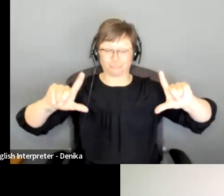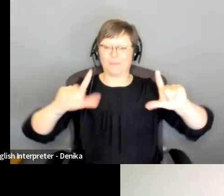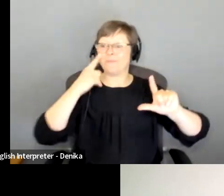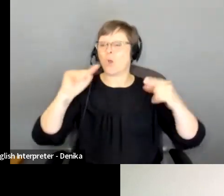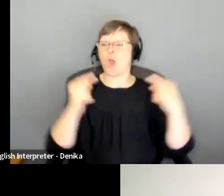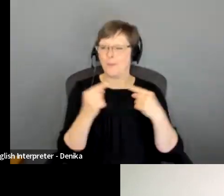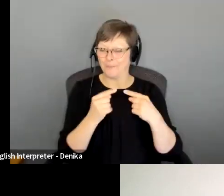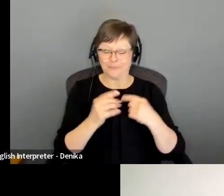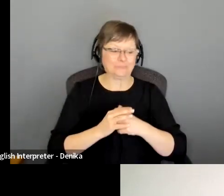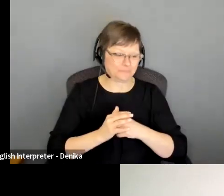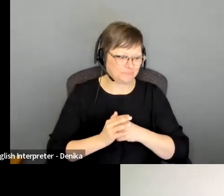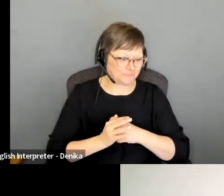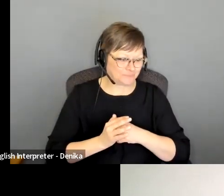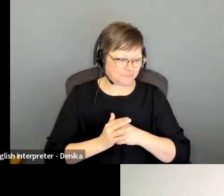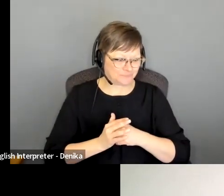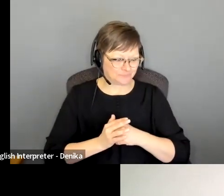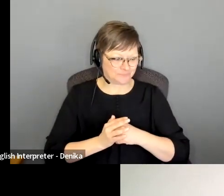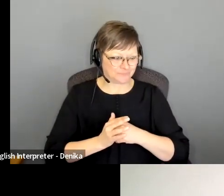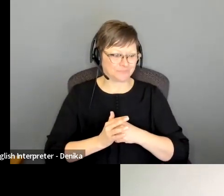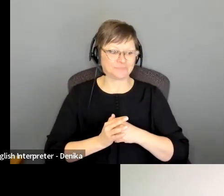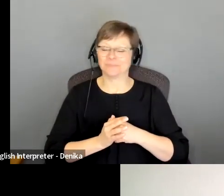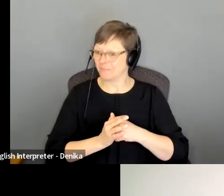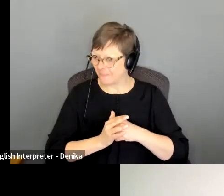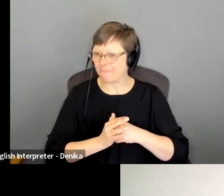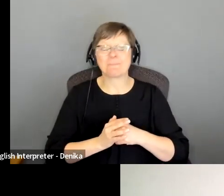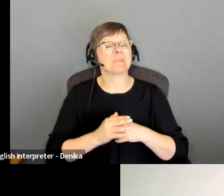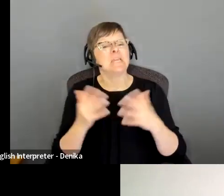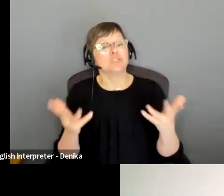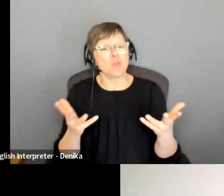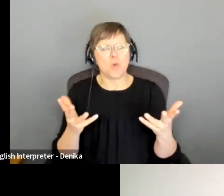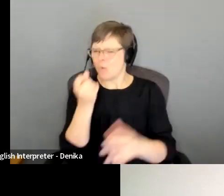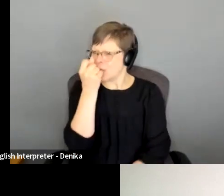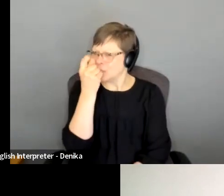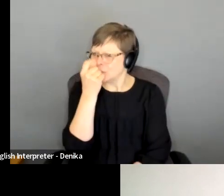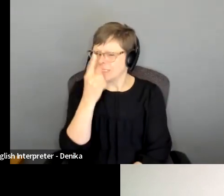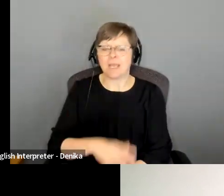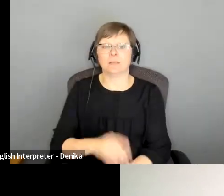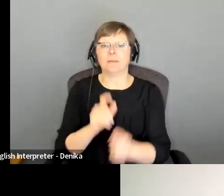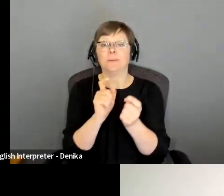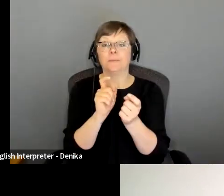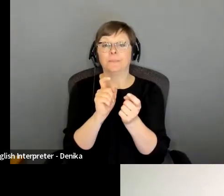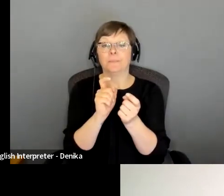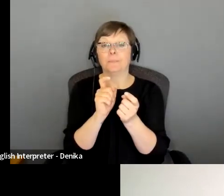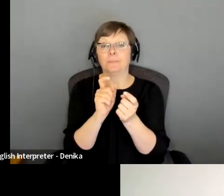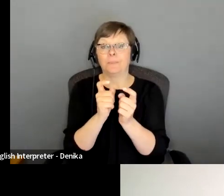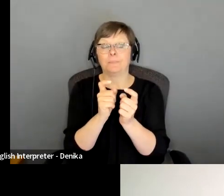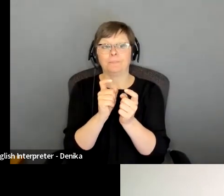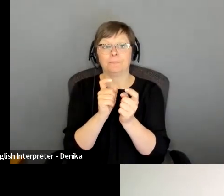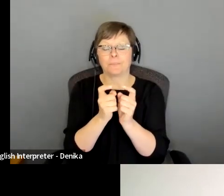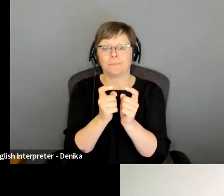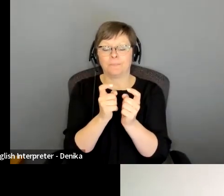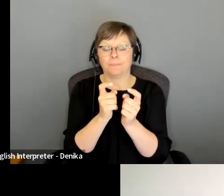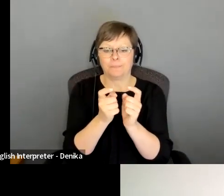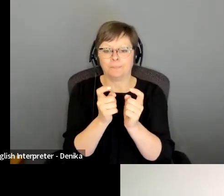we do to overcome these barriers? Know that small shifts do accumulate towards social